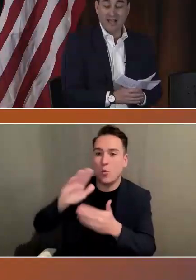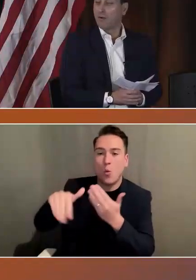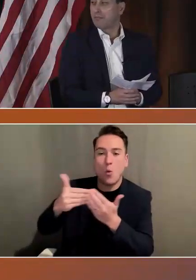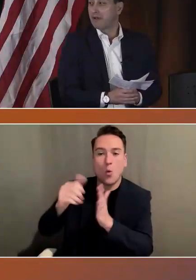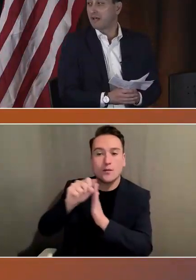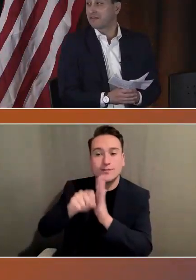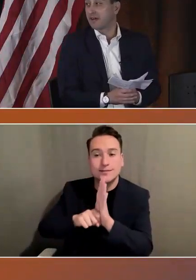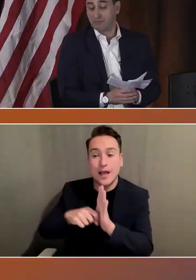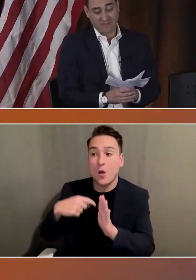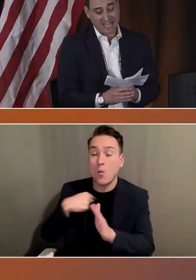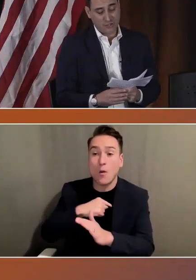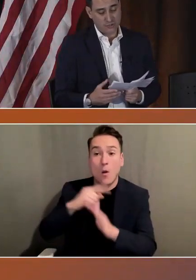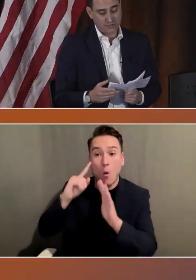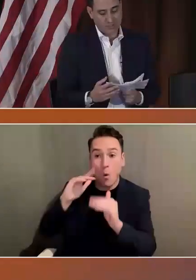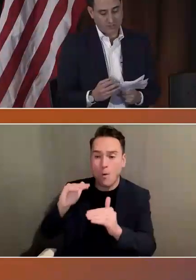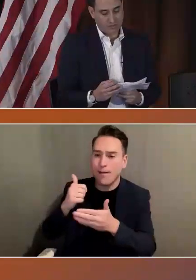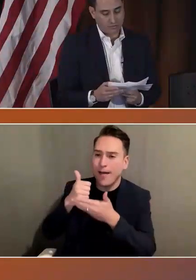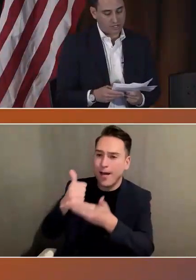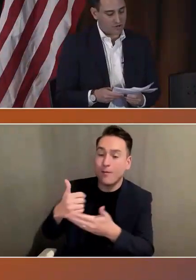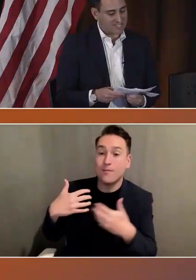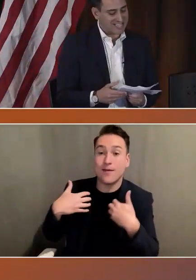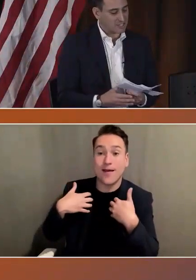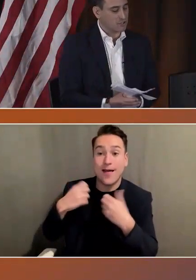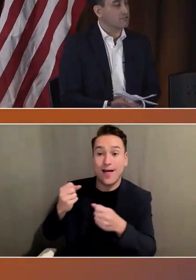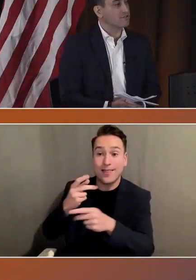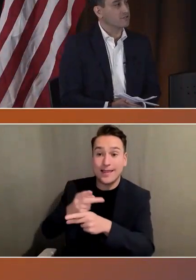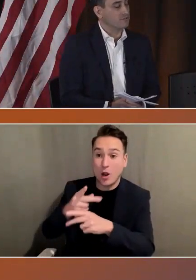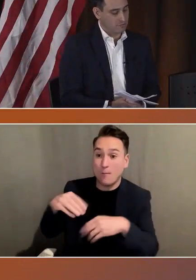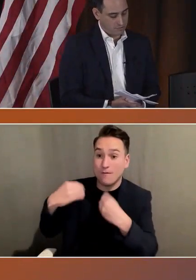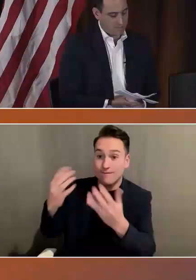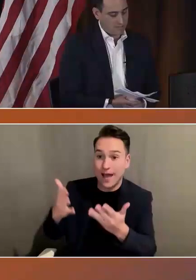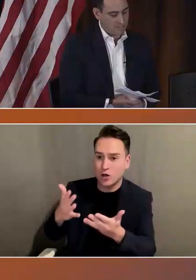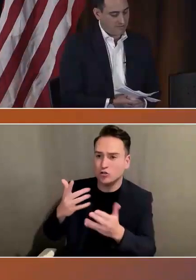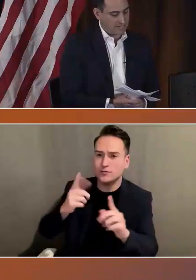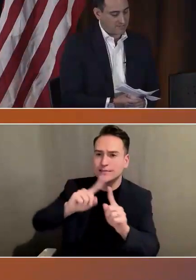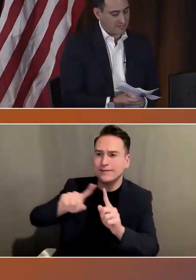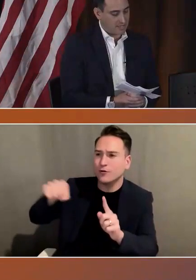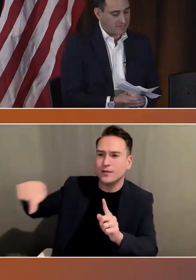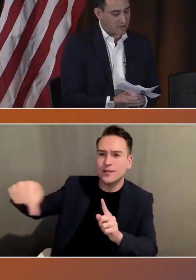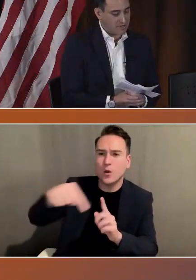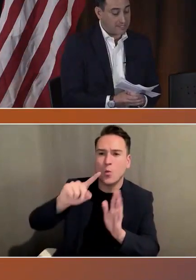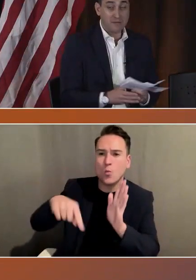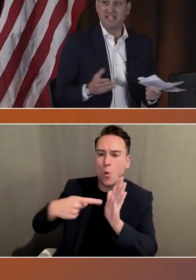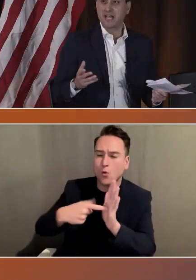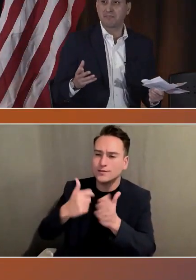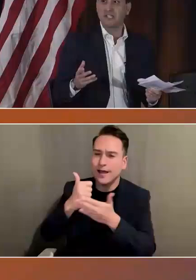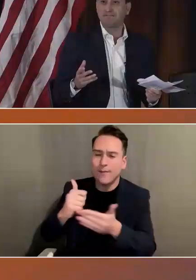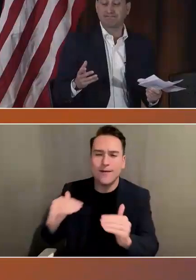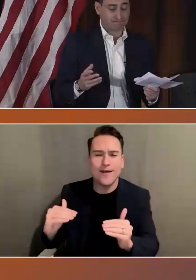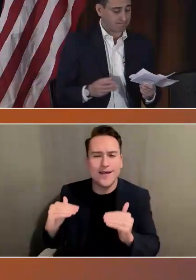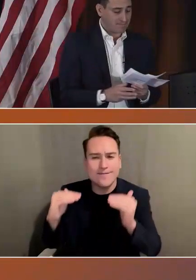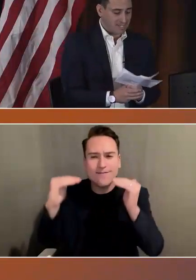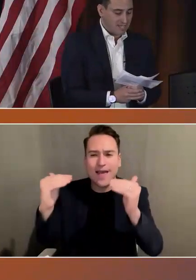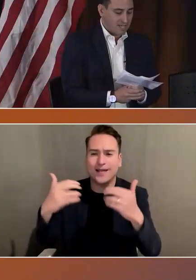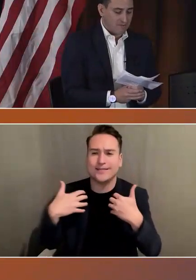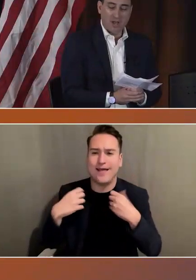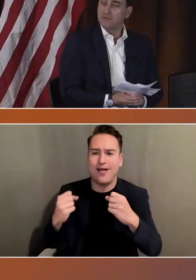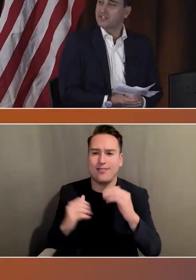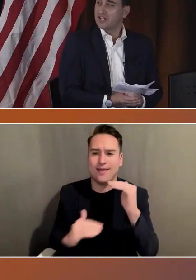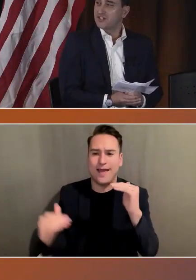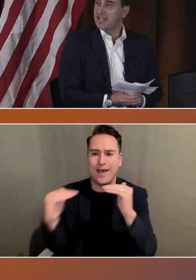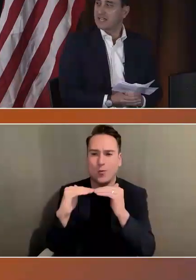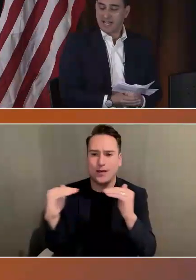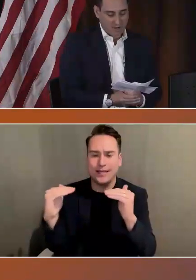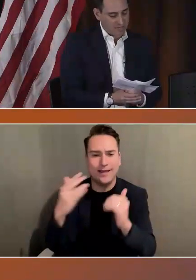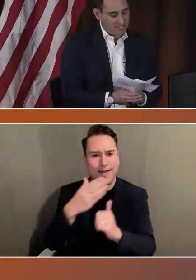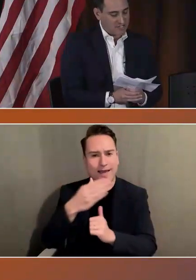will help healthcare providers work across sectors to advance health equity and to be a template for other